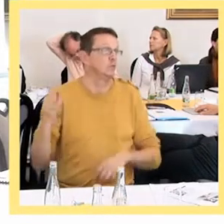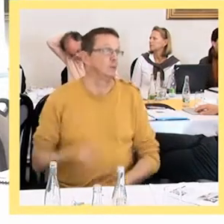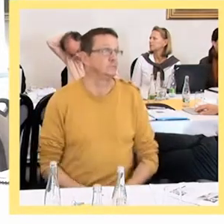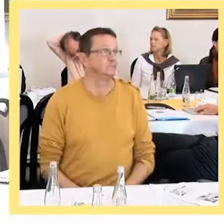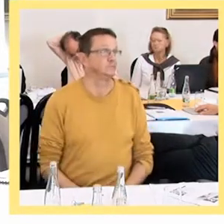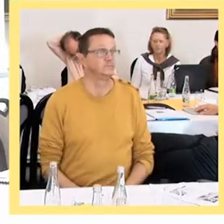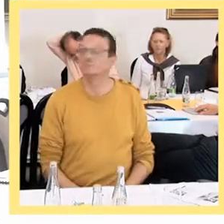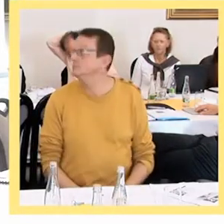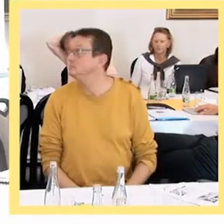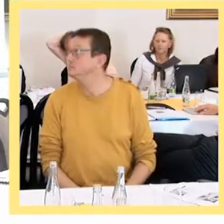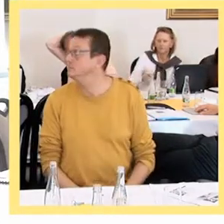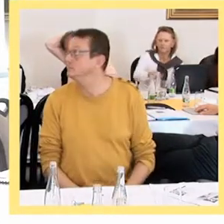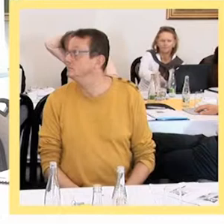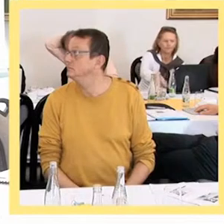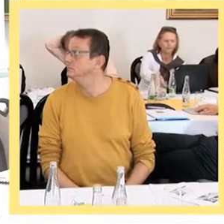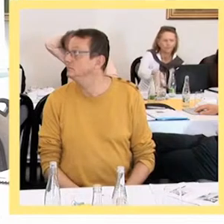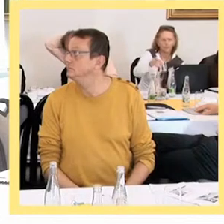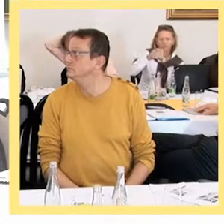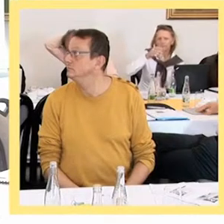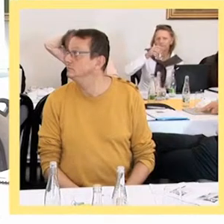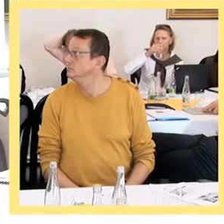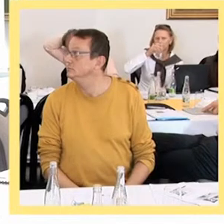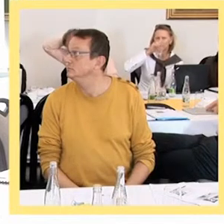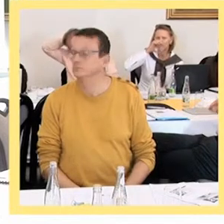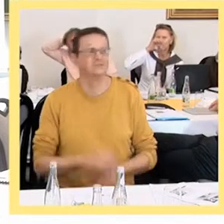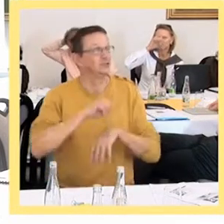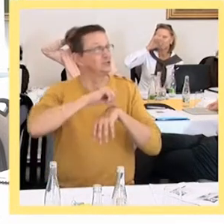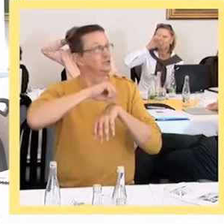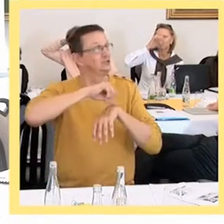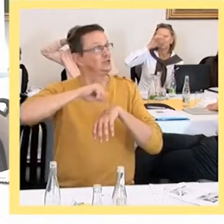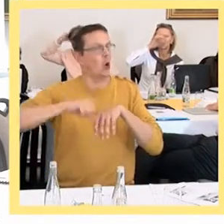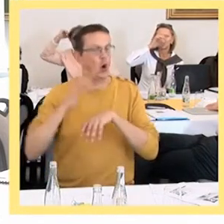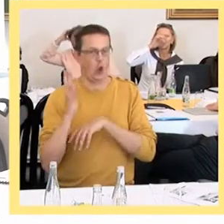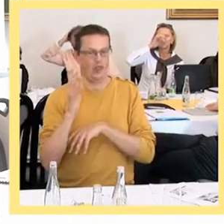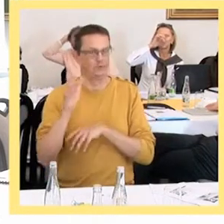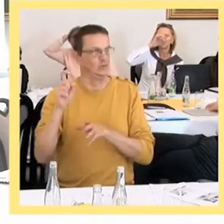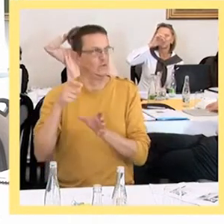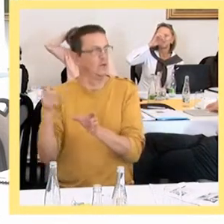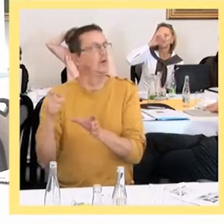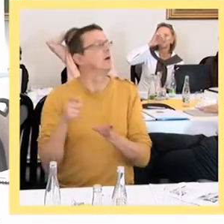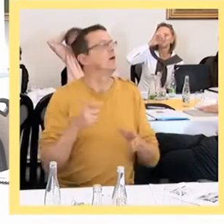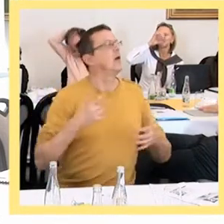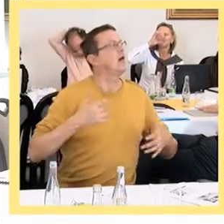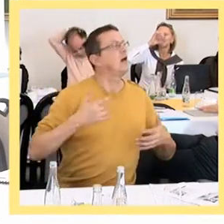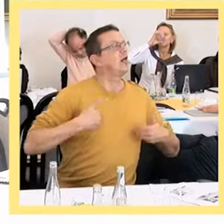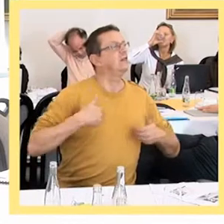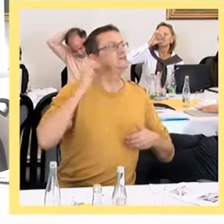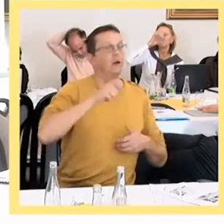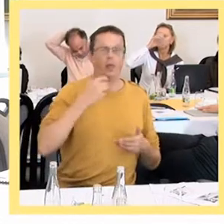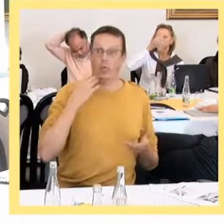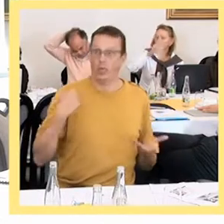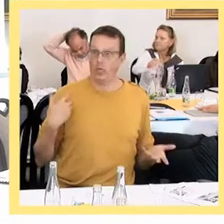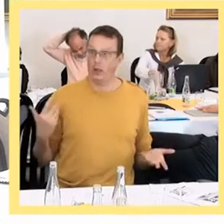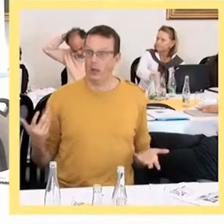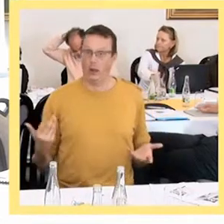Right, the casualty challenges in particular that we noticed were simply that the emergency services didn't understand what to do with